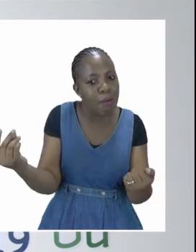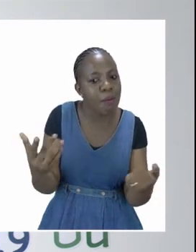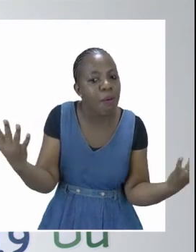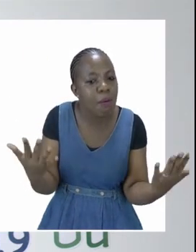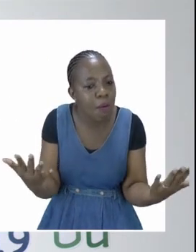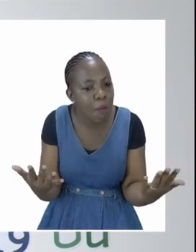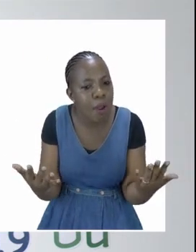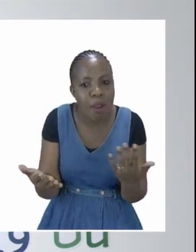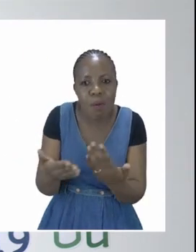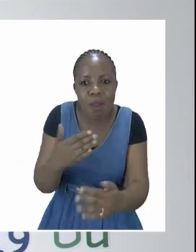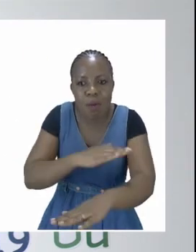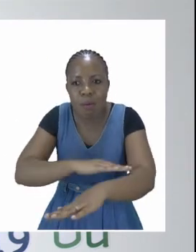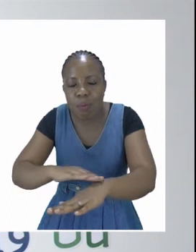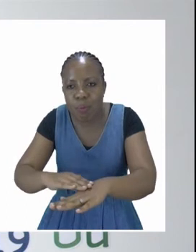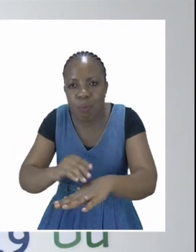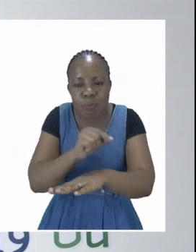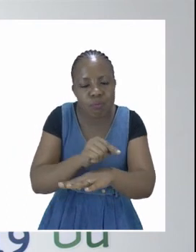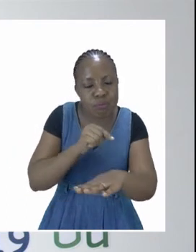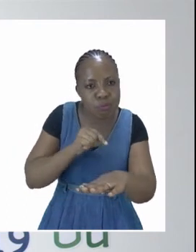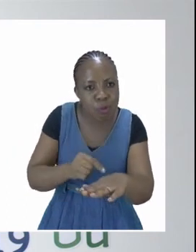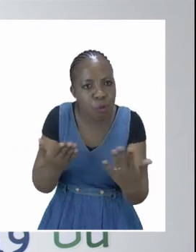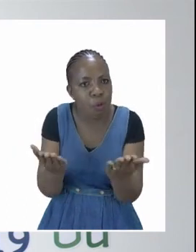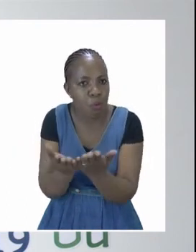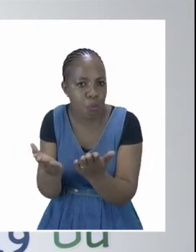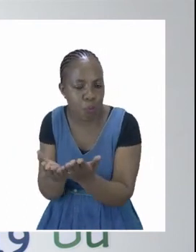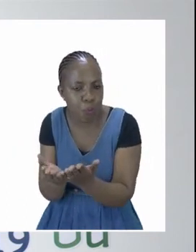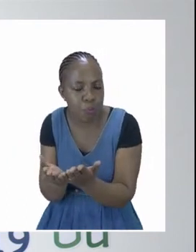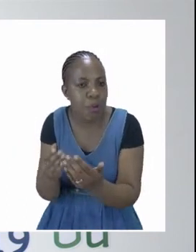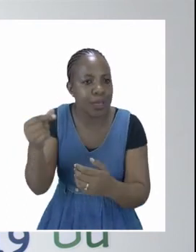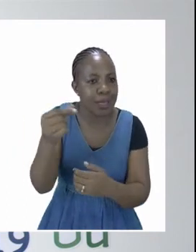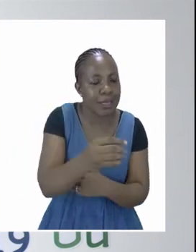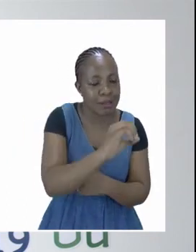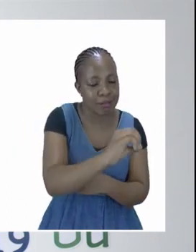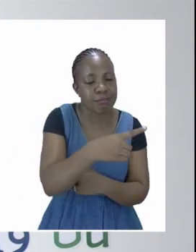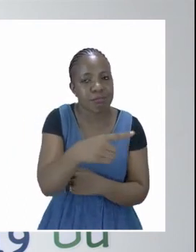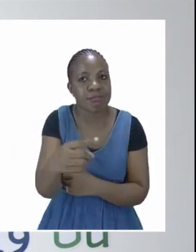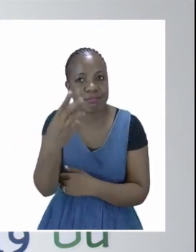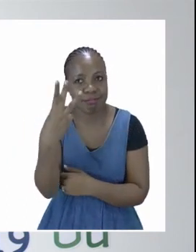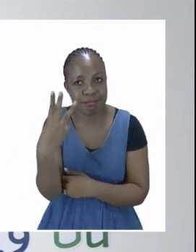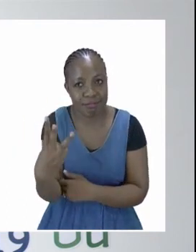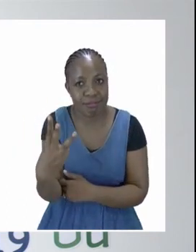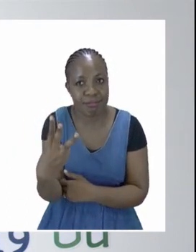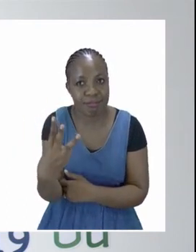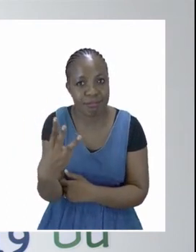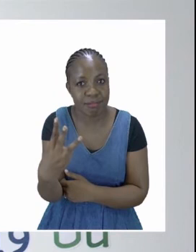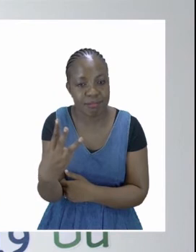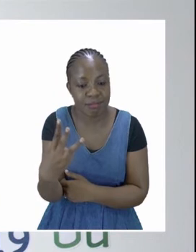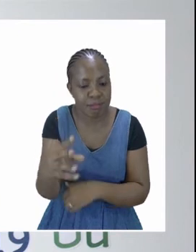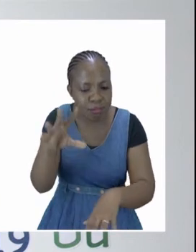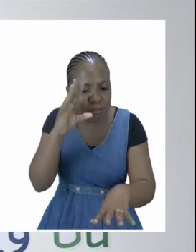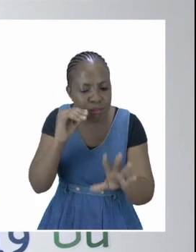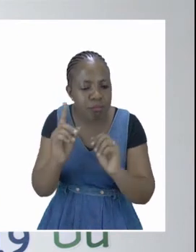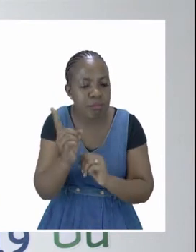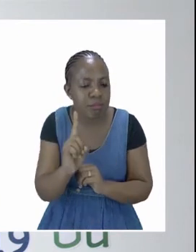to Thursday for pre-primary up until grade 3. The lessons are for listening